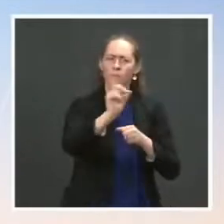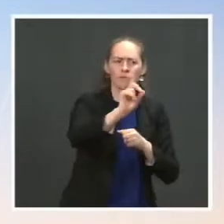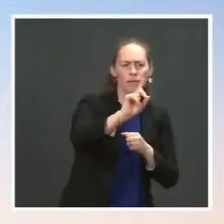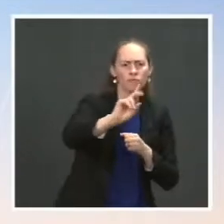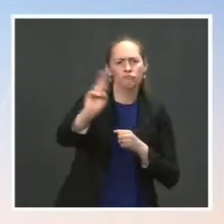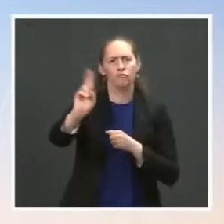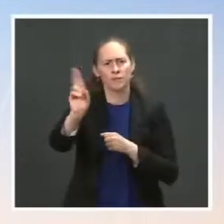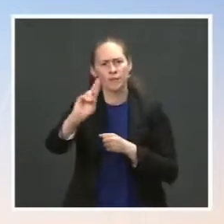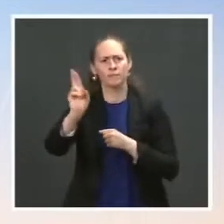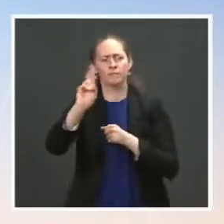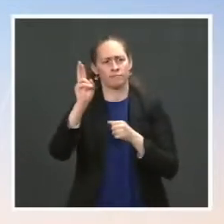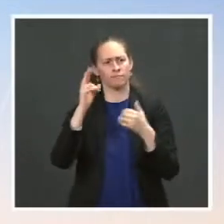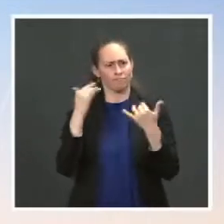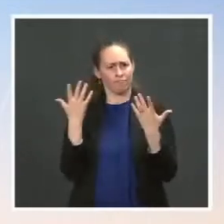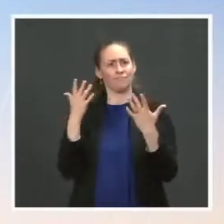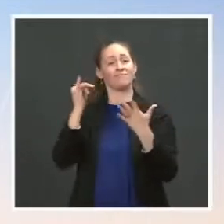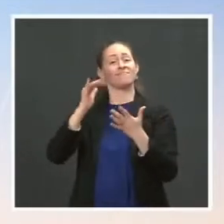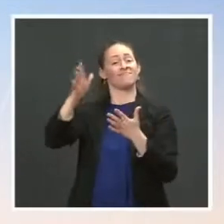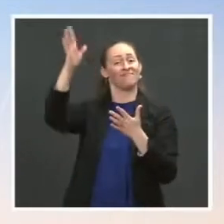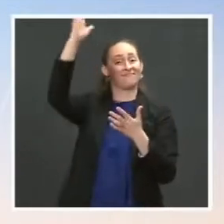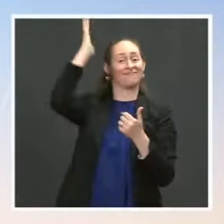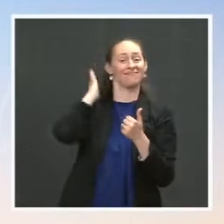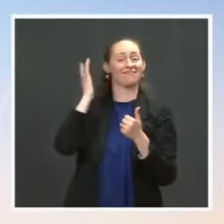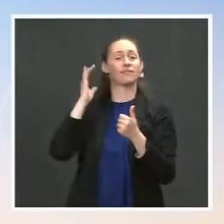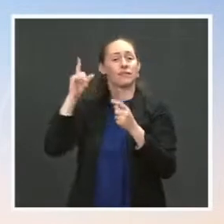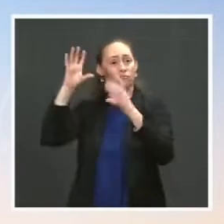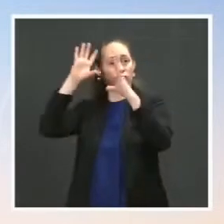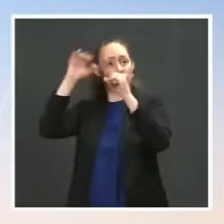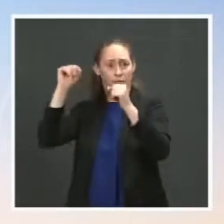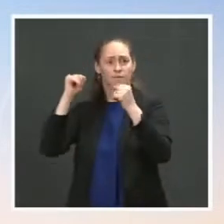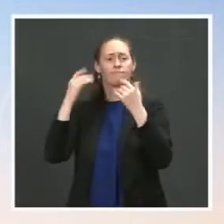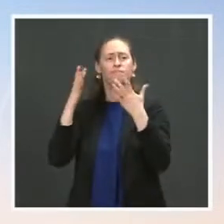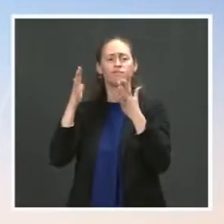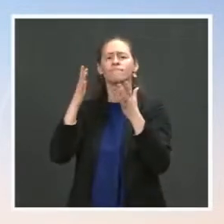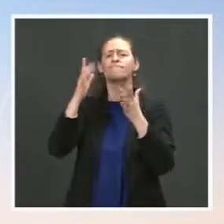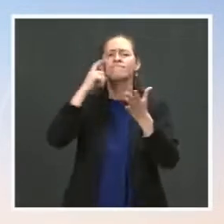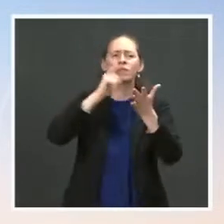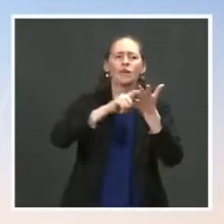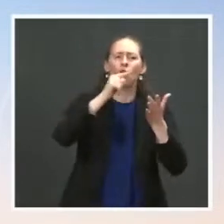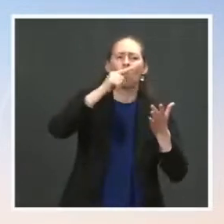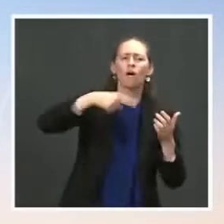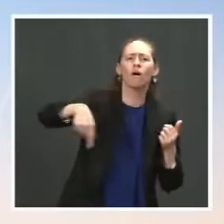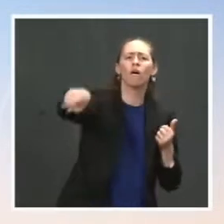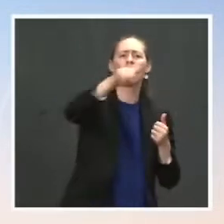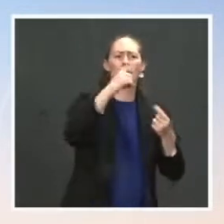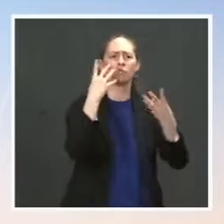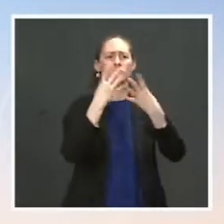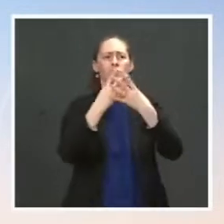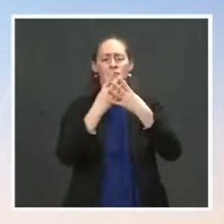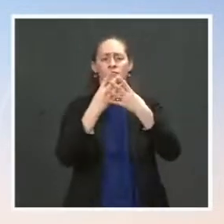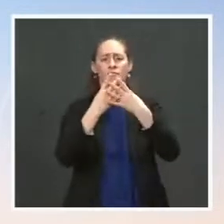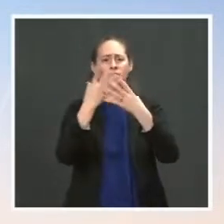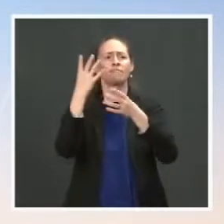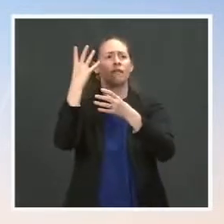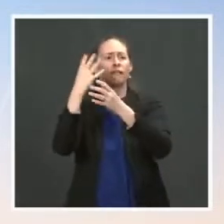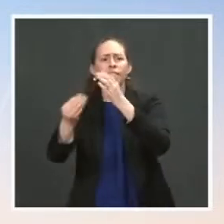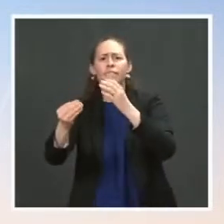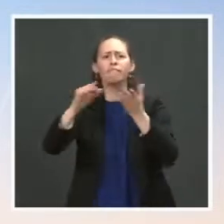the beginning of the administration, requesting the POW MIA flag fly high above the residence. This follows passage